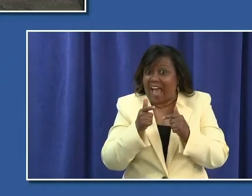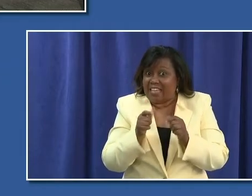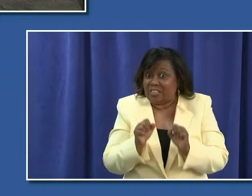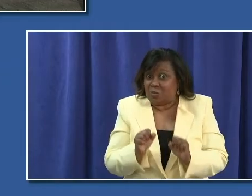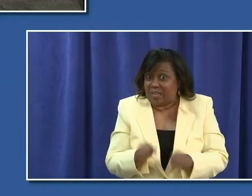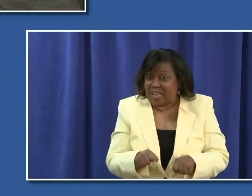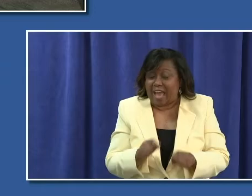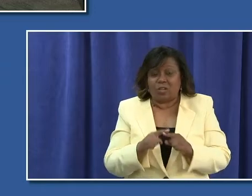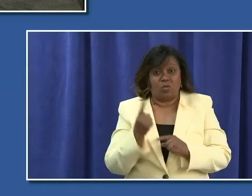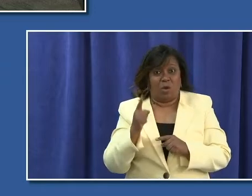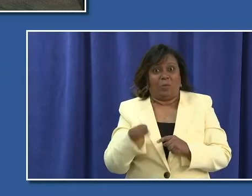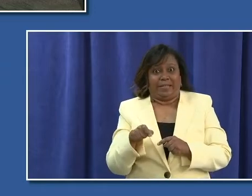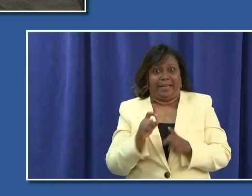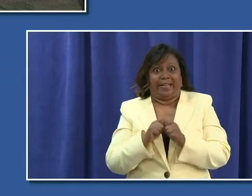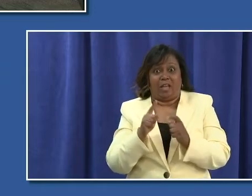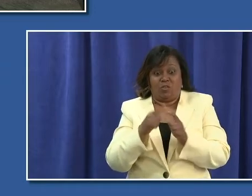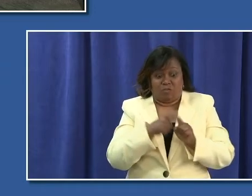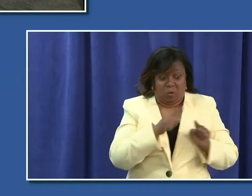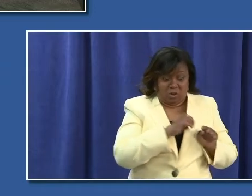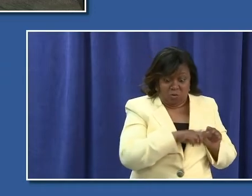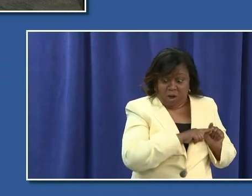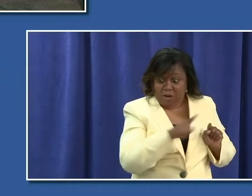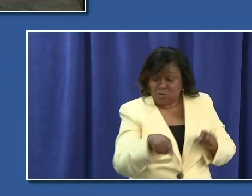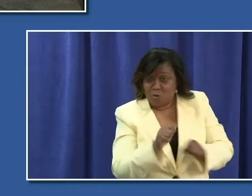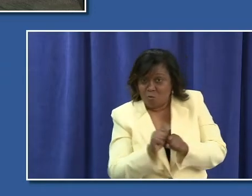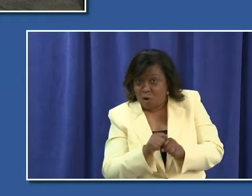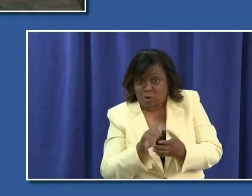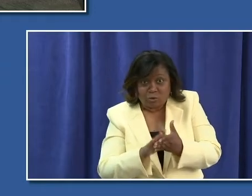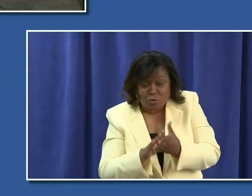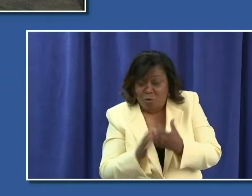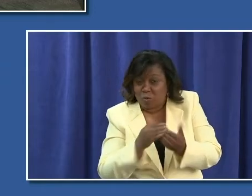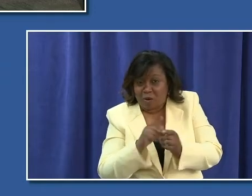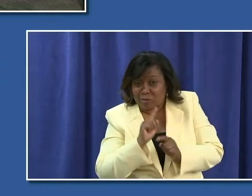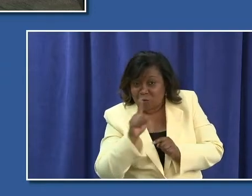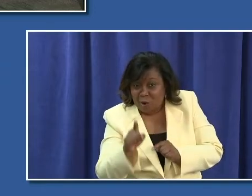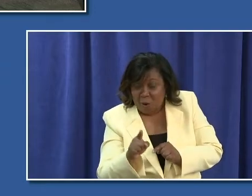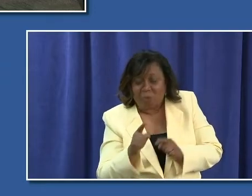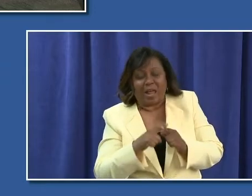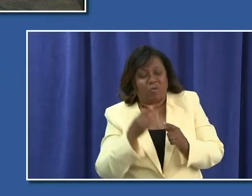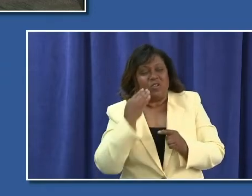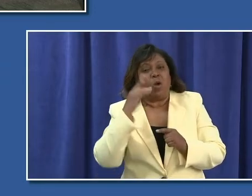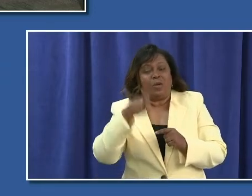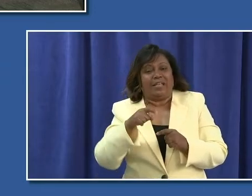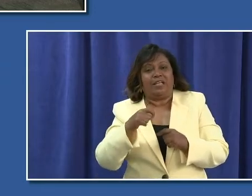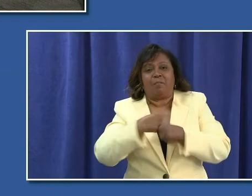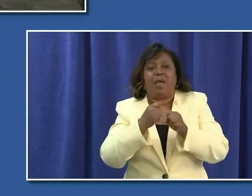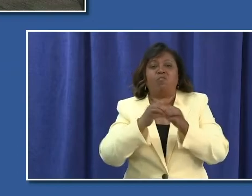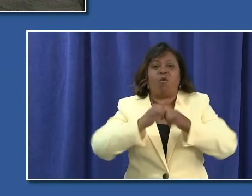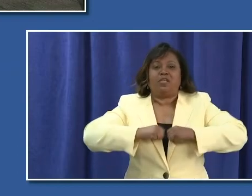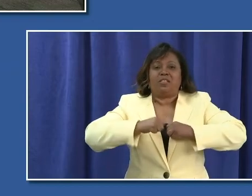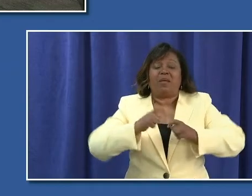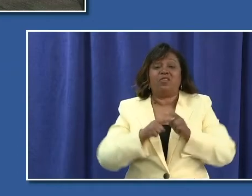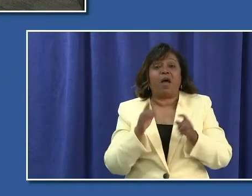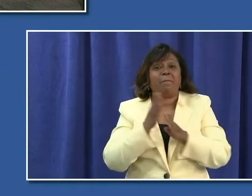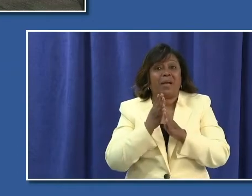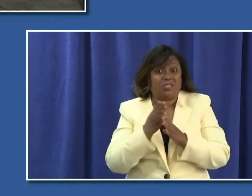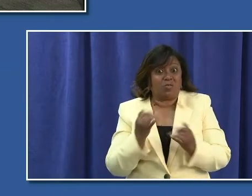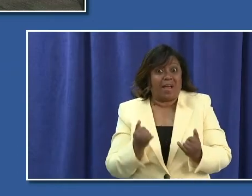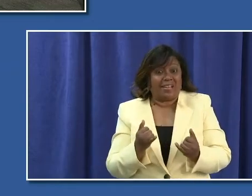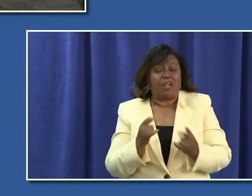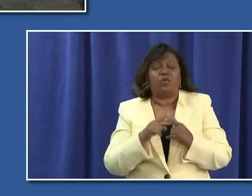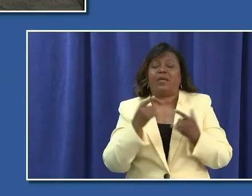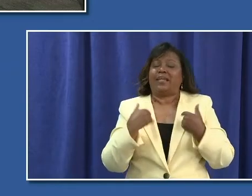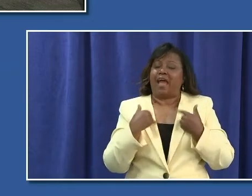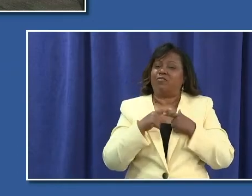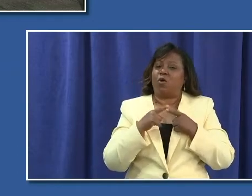we can, because one, we need to get you from where you are to work or school or wherever you're headed, and we know we need to create a little more space on buses right now. So if we